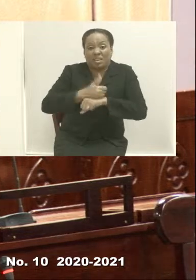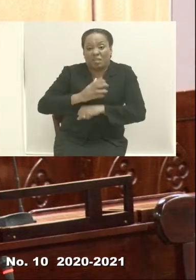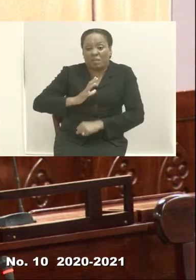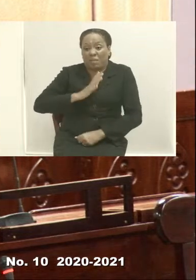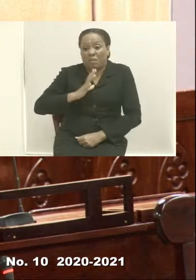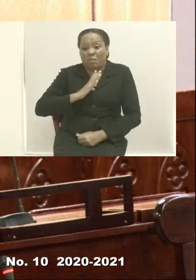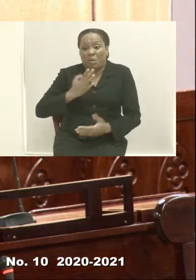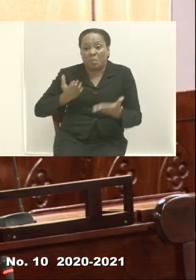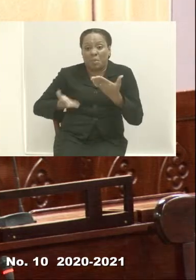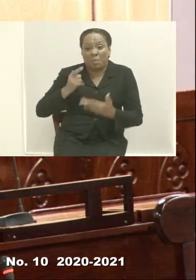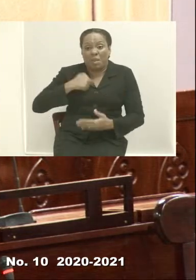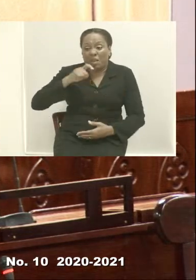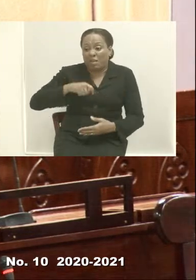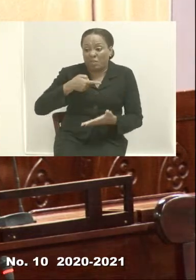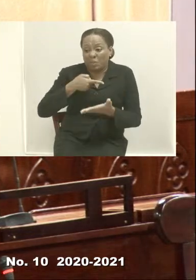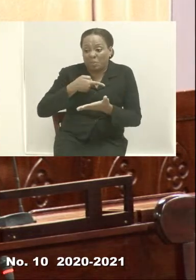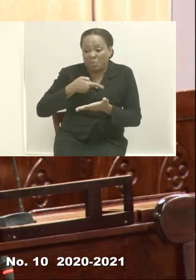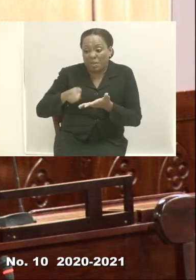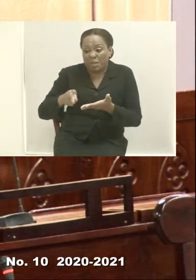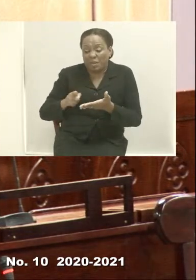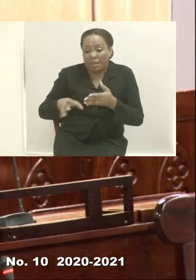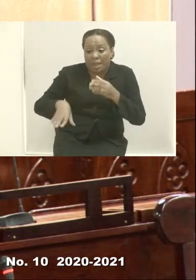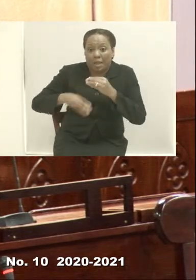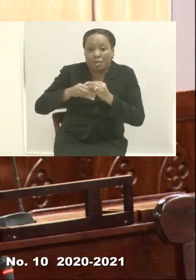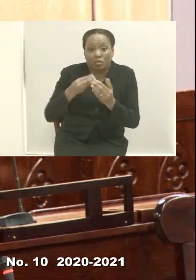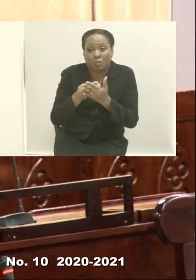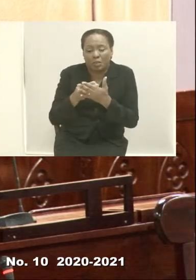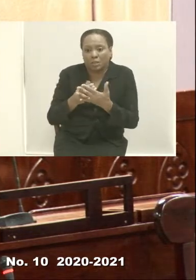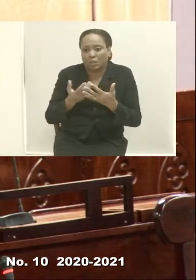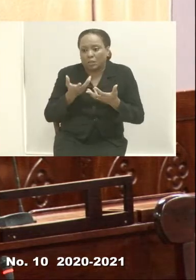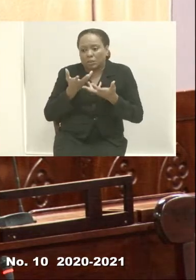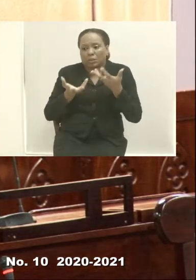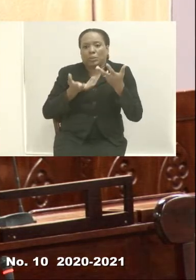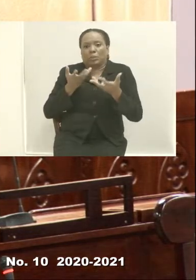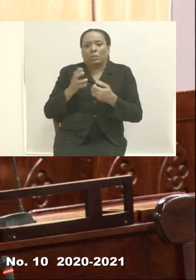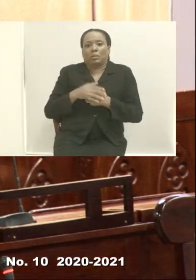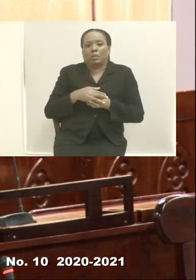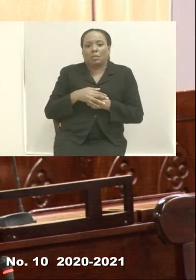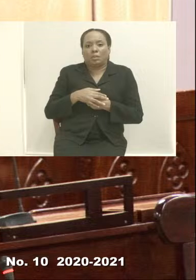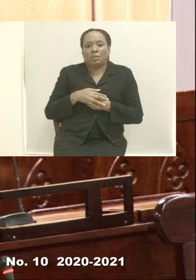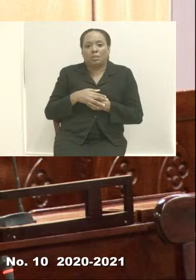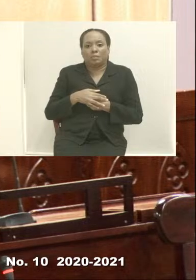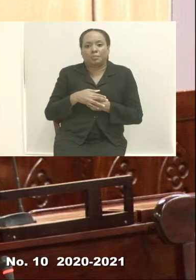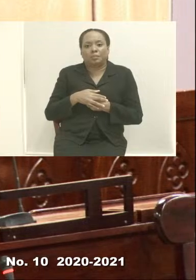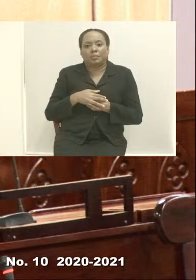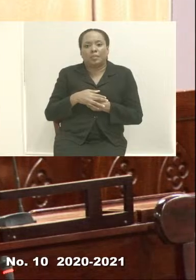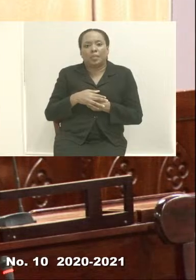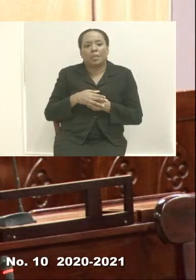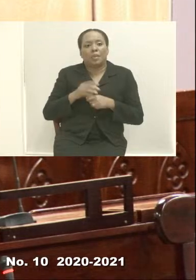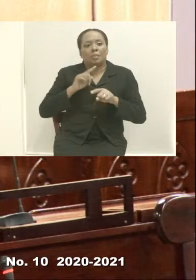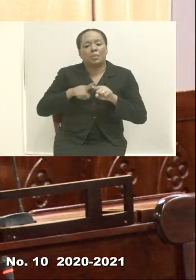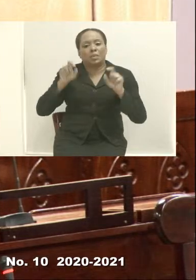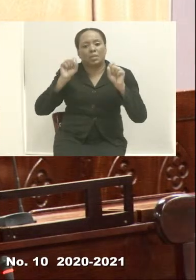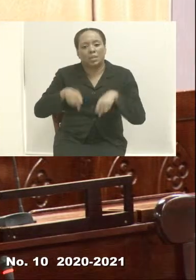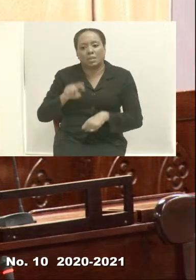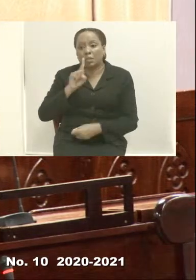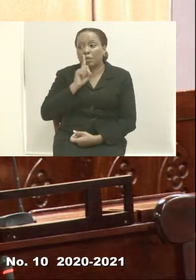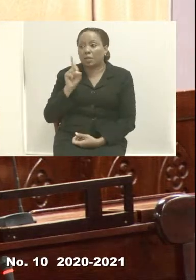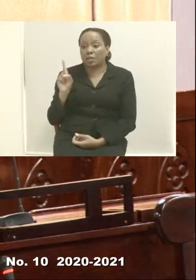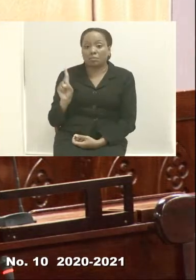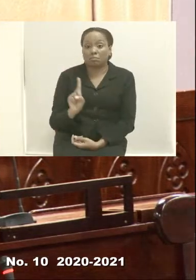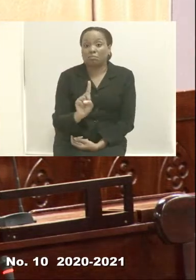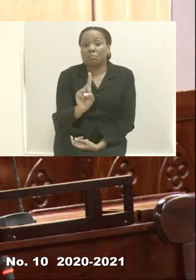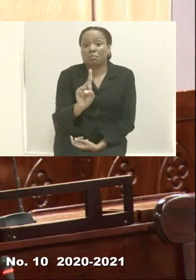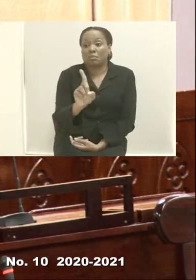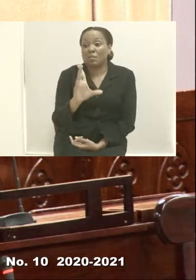what can be done that they can come forward from over the shadows and be able to properly